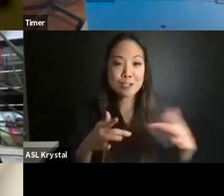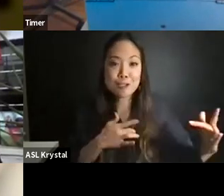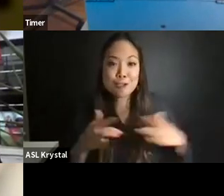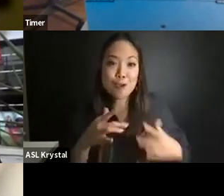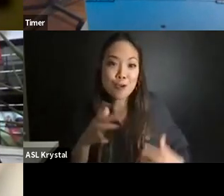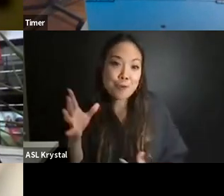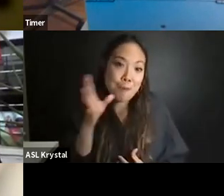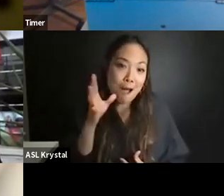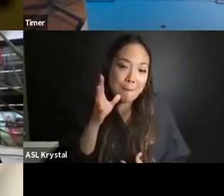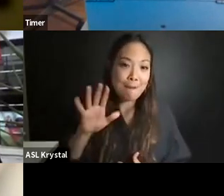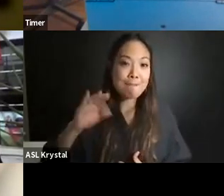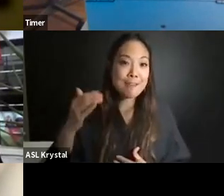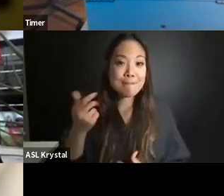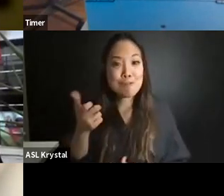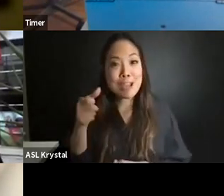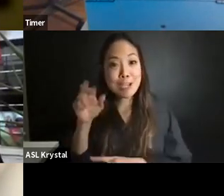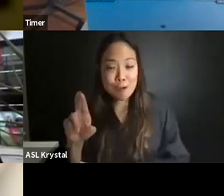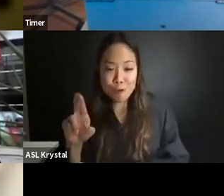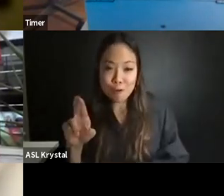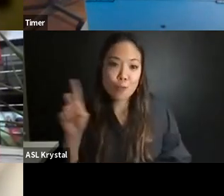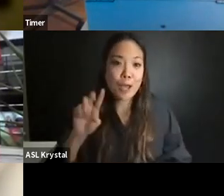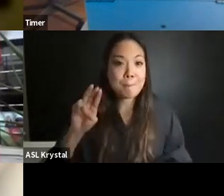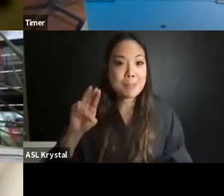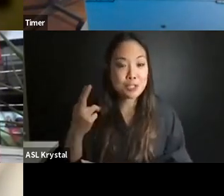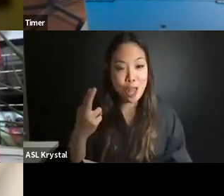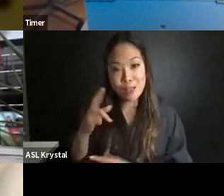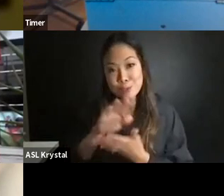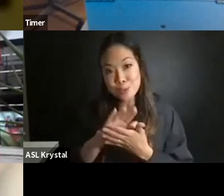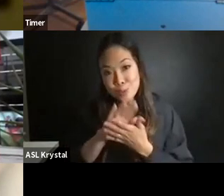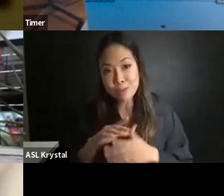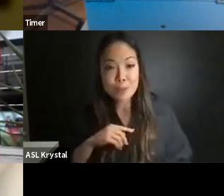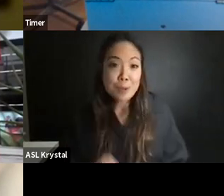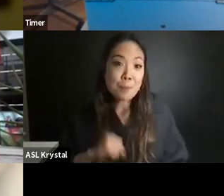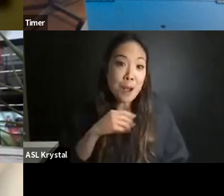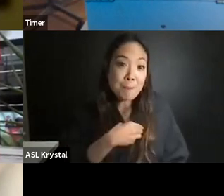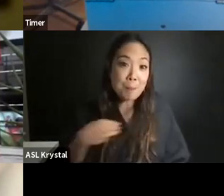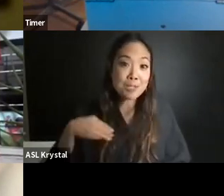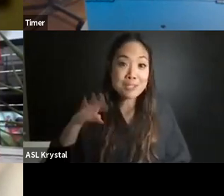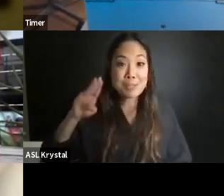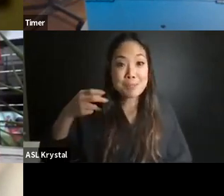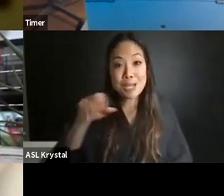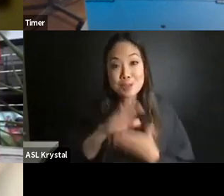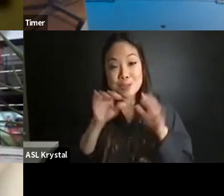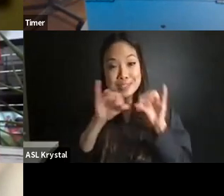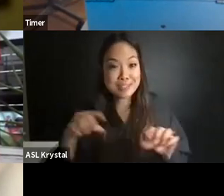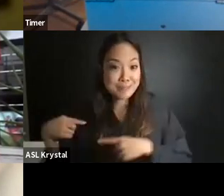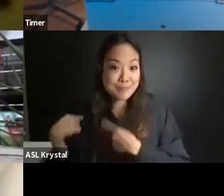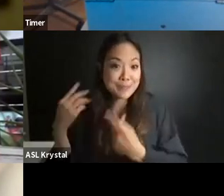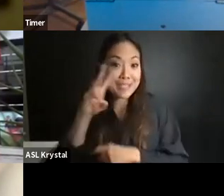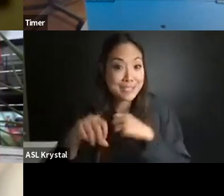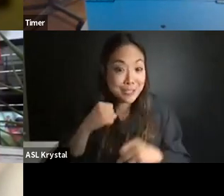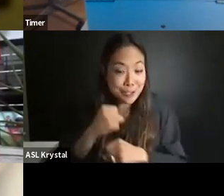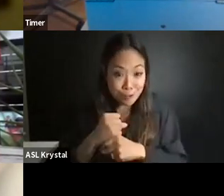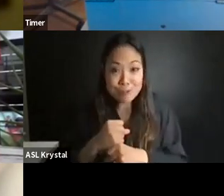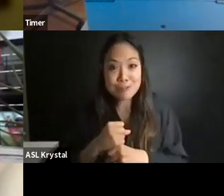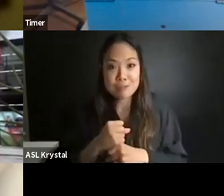at the mission hill school we've been proud members of the boston public school system for six years now and that's because of our experience